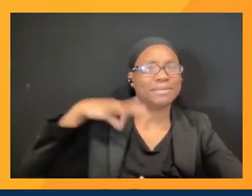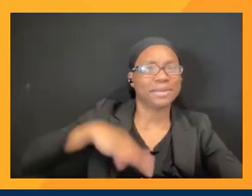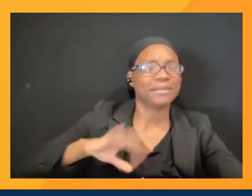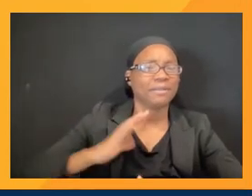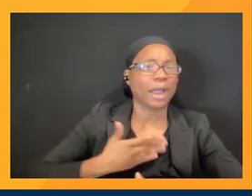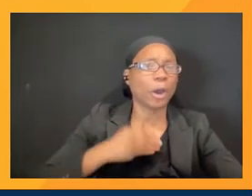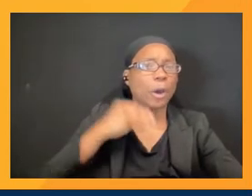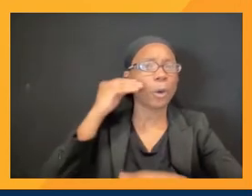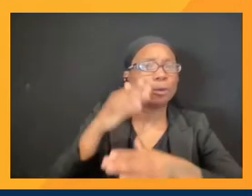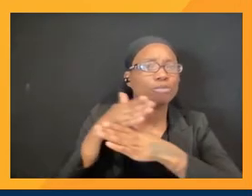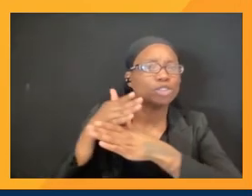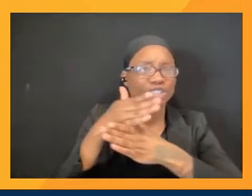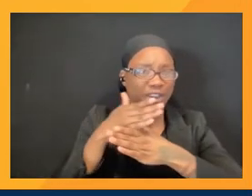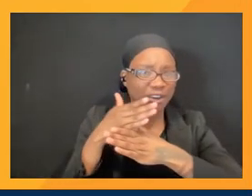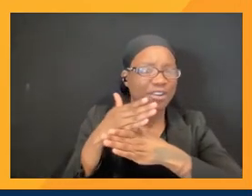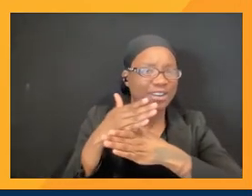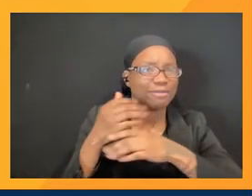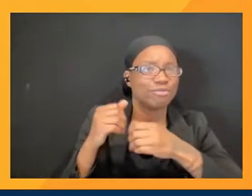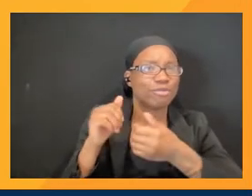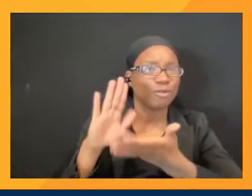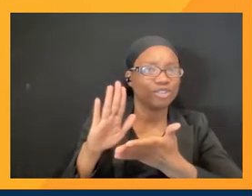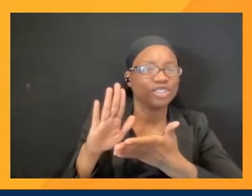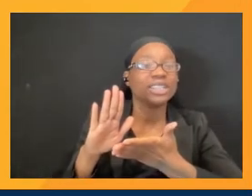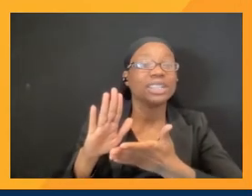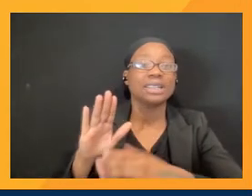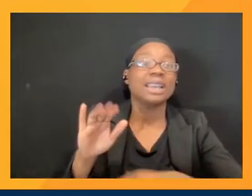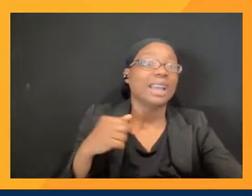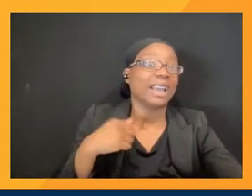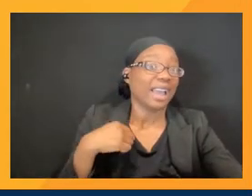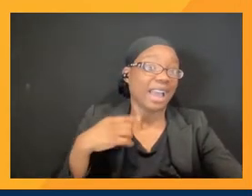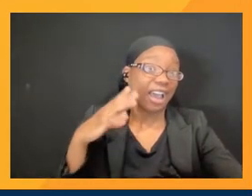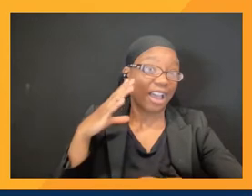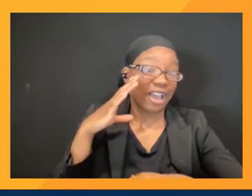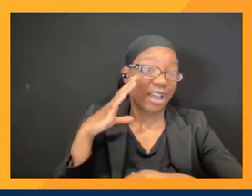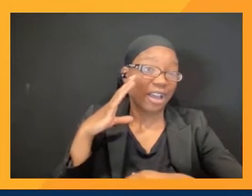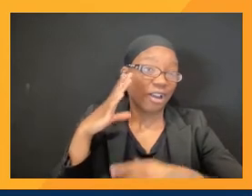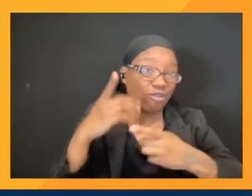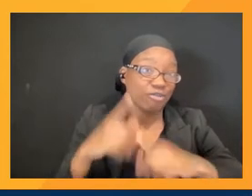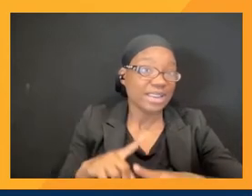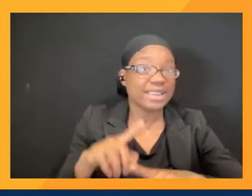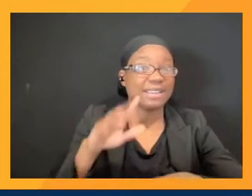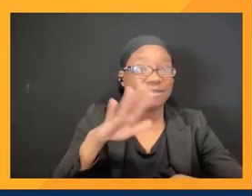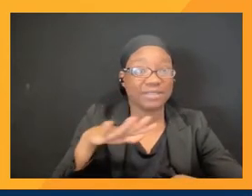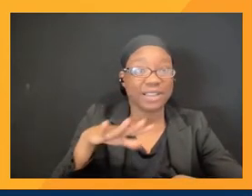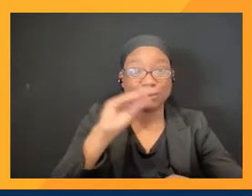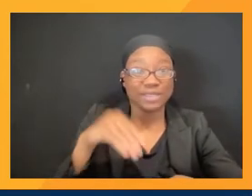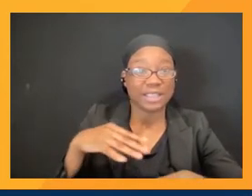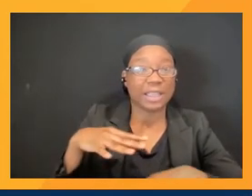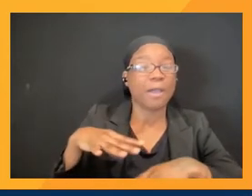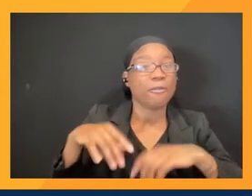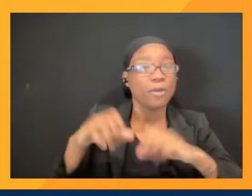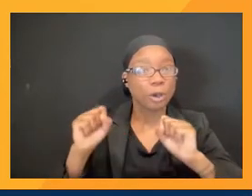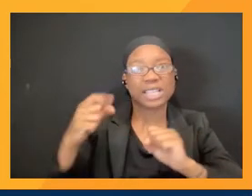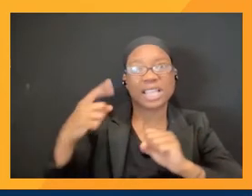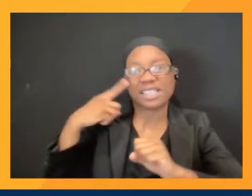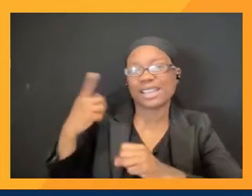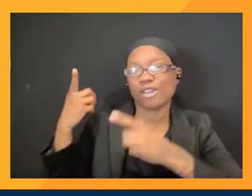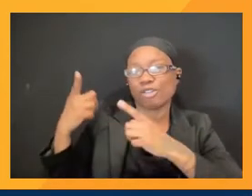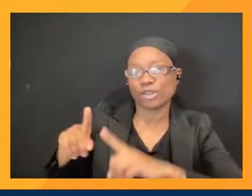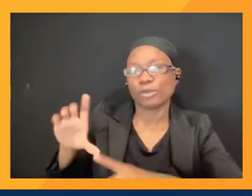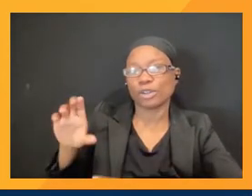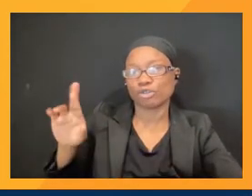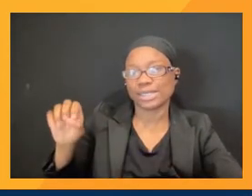that's a great question, tough question, right? Great question. I certainly don't have the answer, but I could tell you some of the things we're